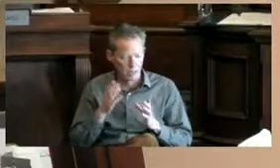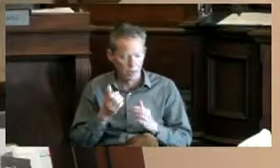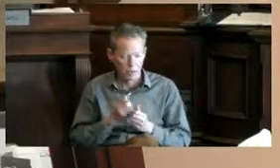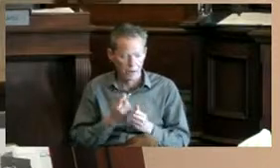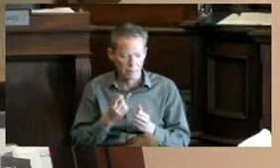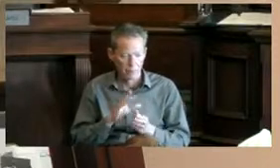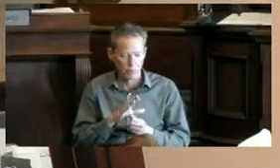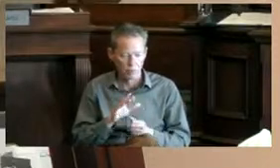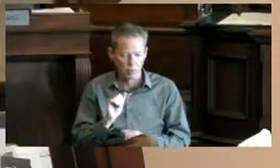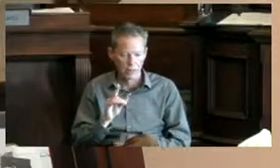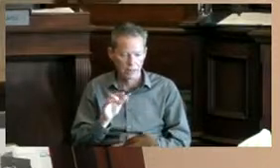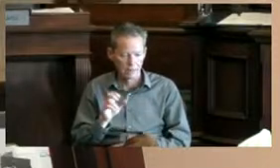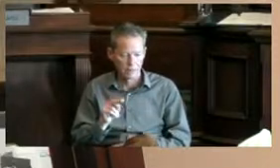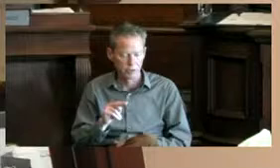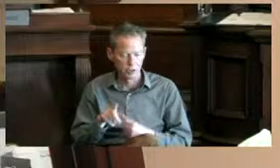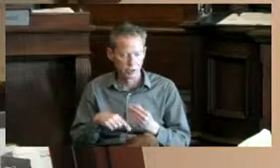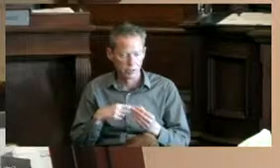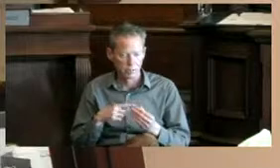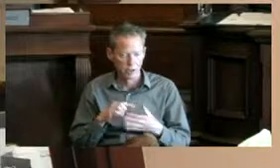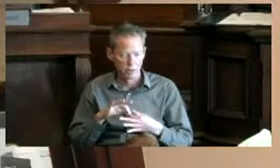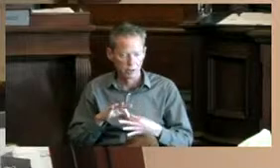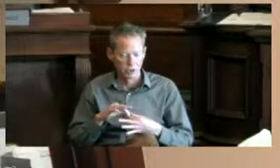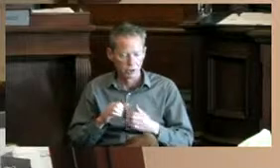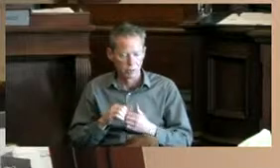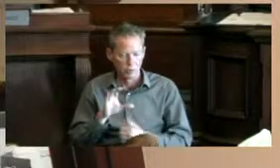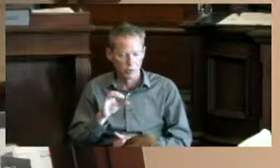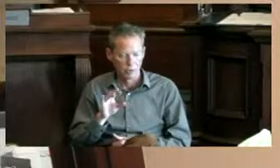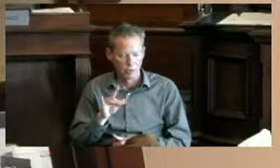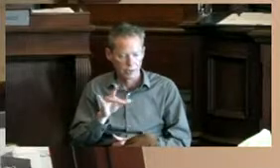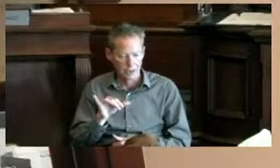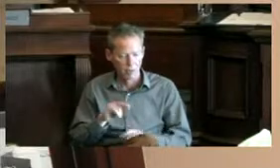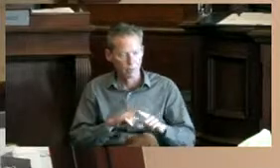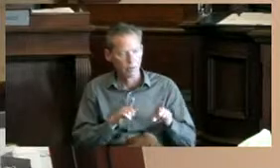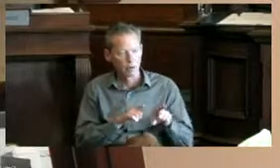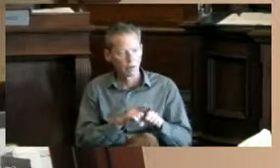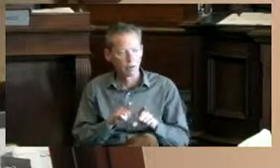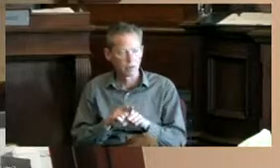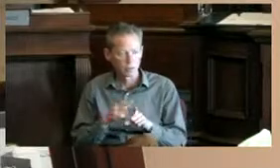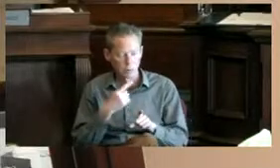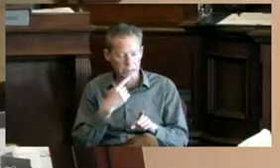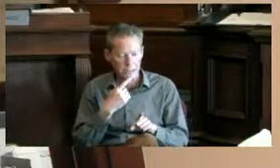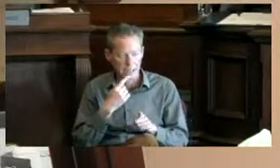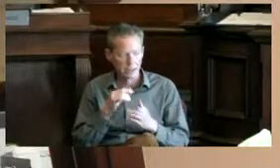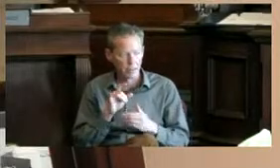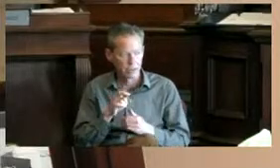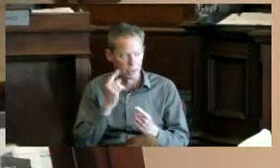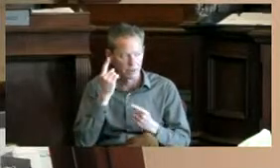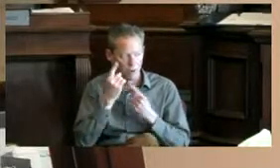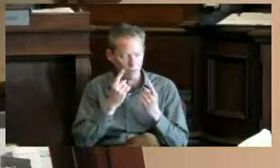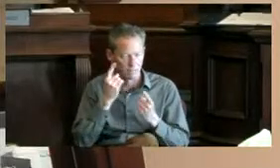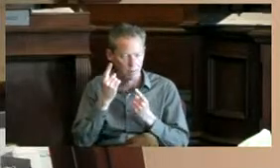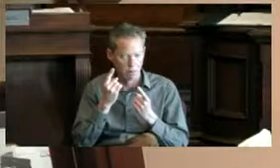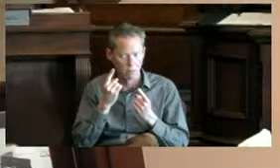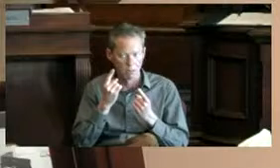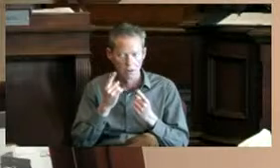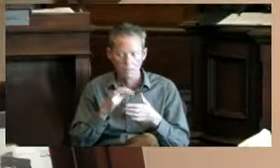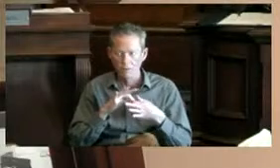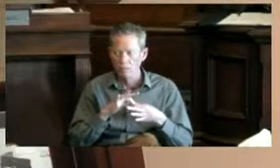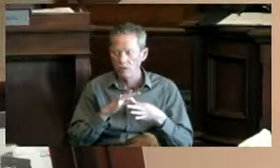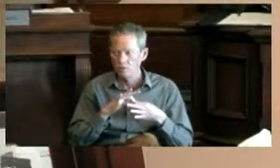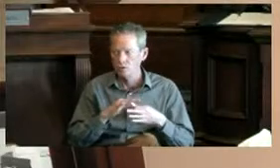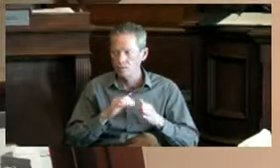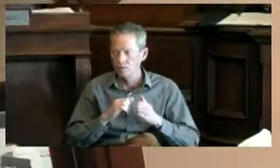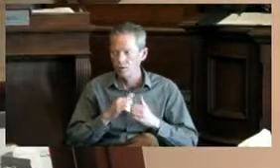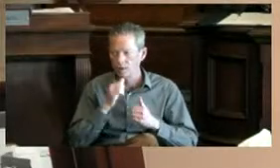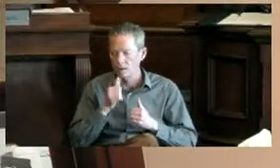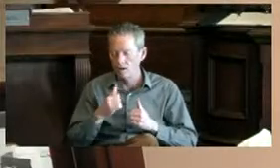your administration, about the relationship with the county, but I also would argue that we need to be thoughtful about the relationship with